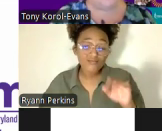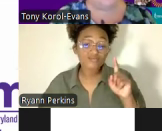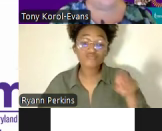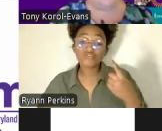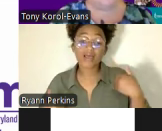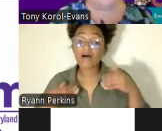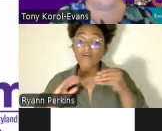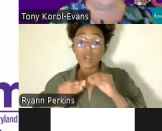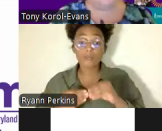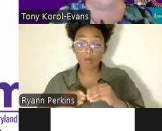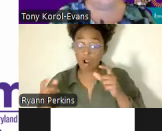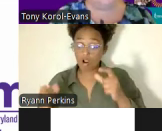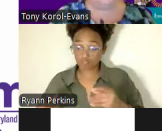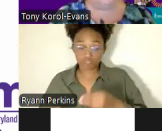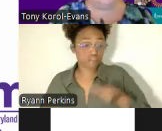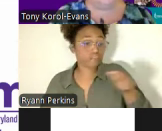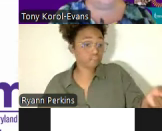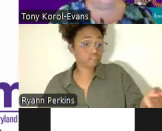clinic,